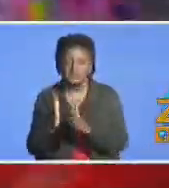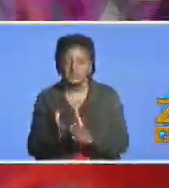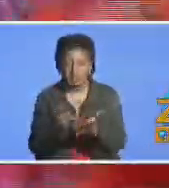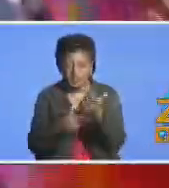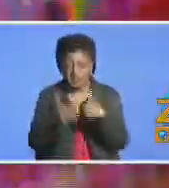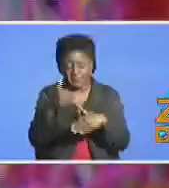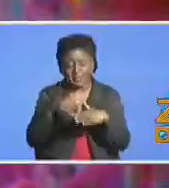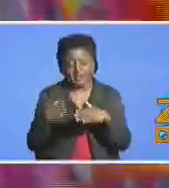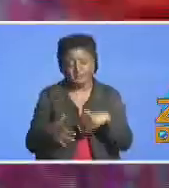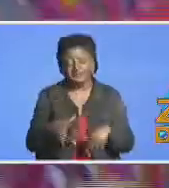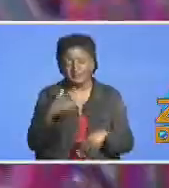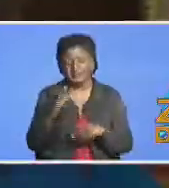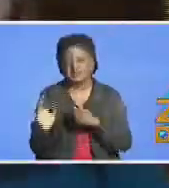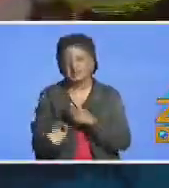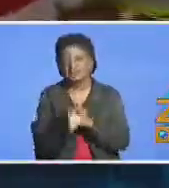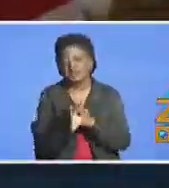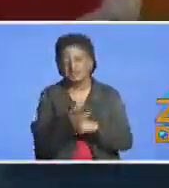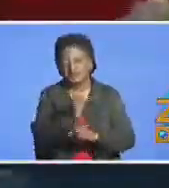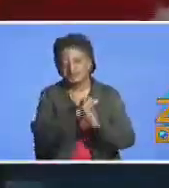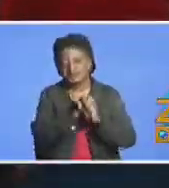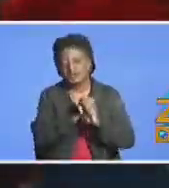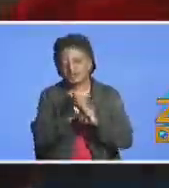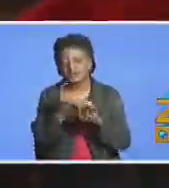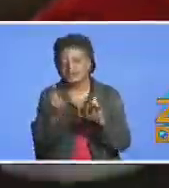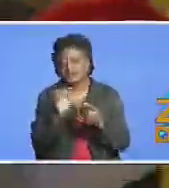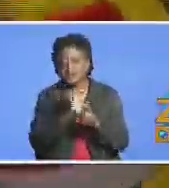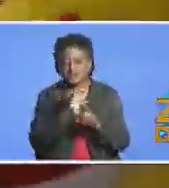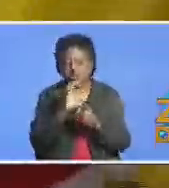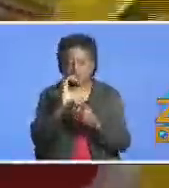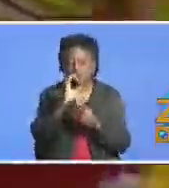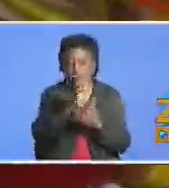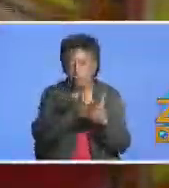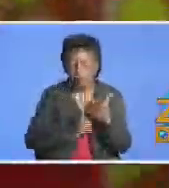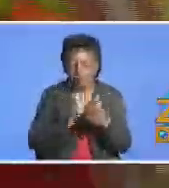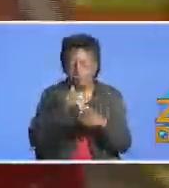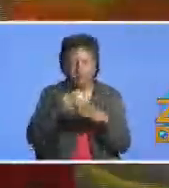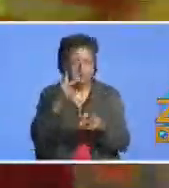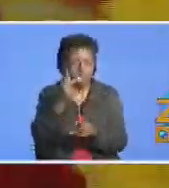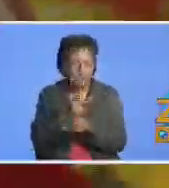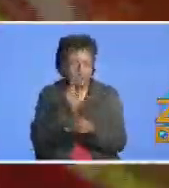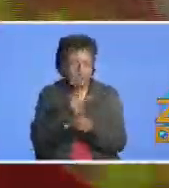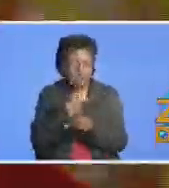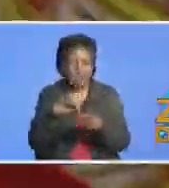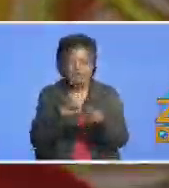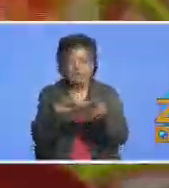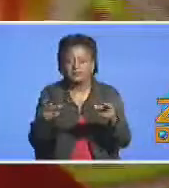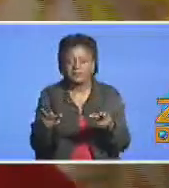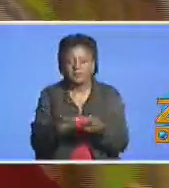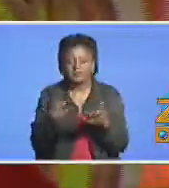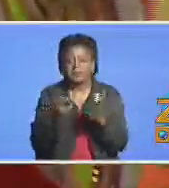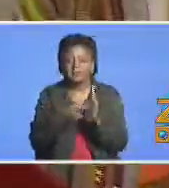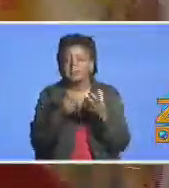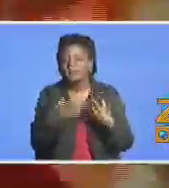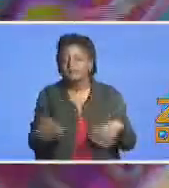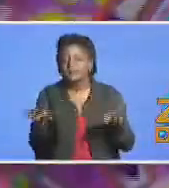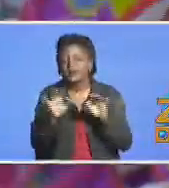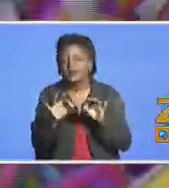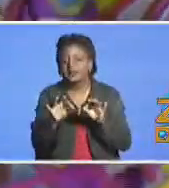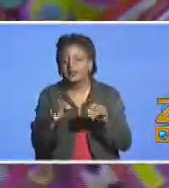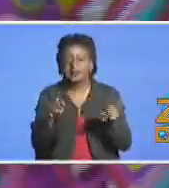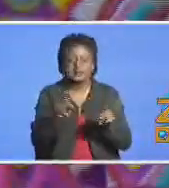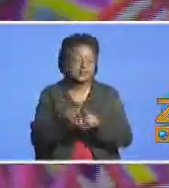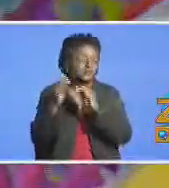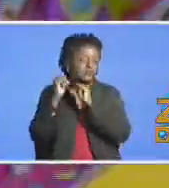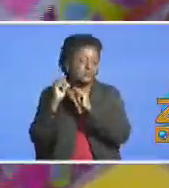be able to do their craft in a proper facility. He says this is particularly important as Junkanoo groups try to monetize Junkanoo, adding